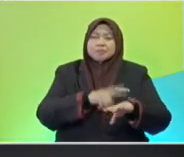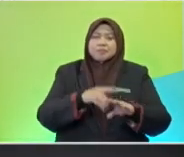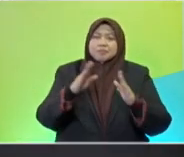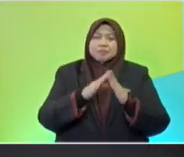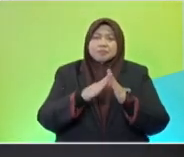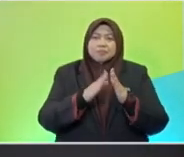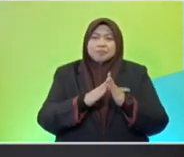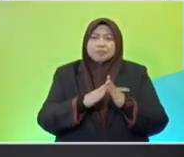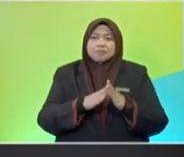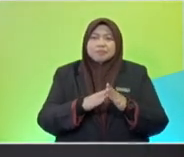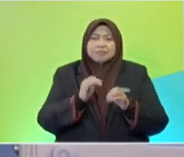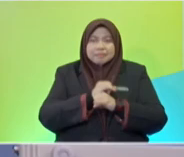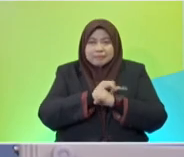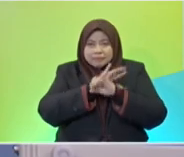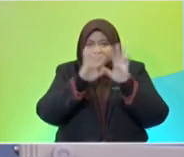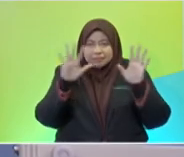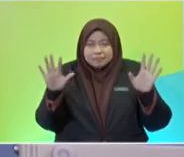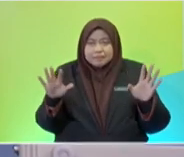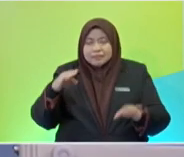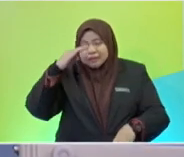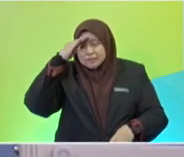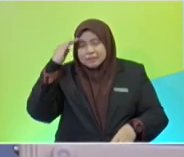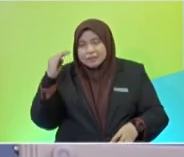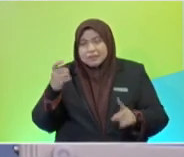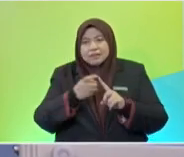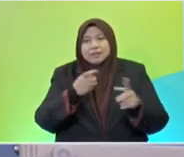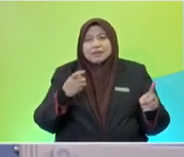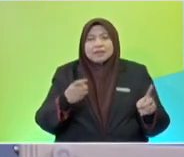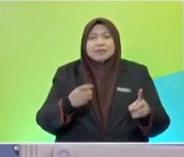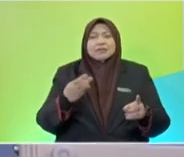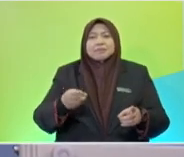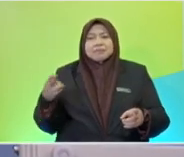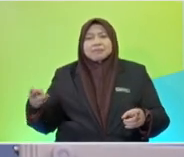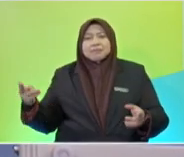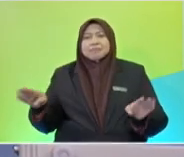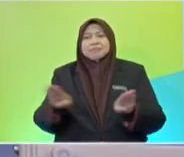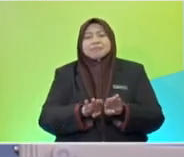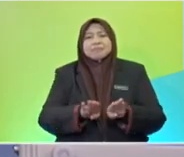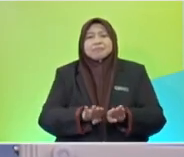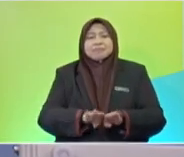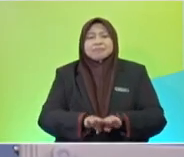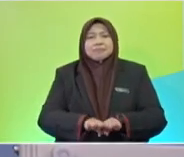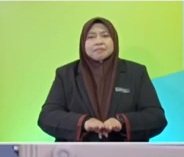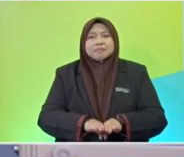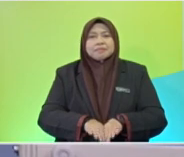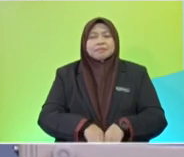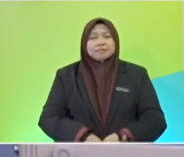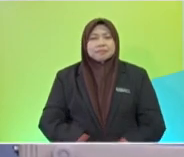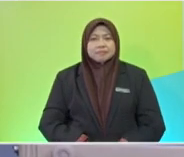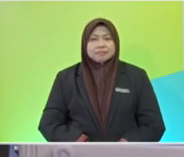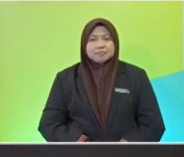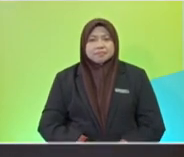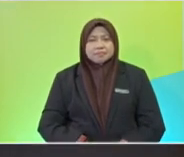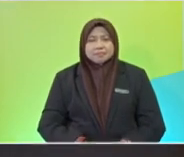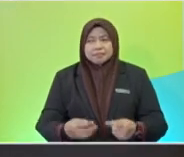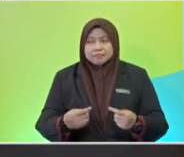the clarity between shadows made from different types of materials. Ah. Okay, Sean. Okay, let's